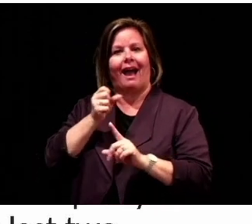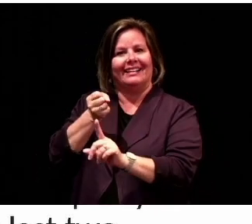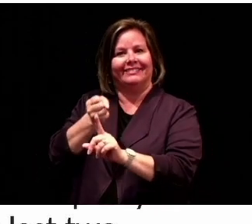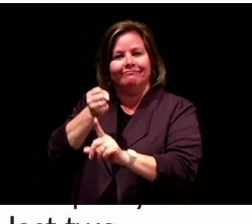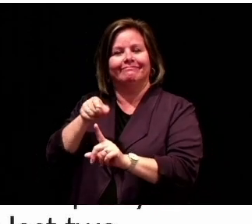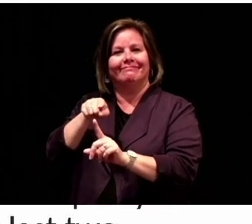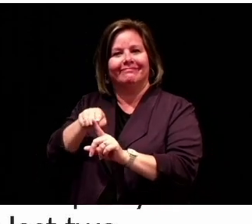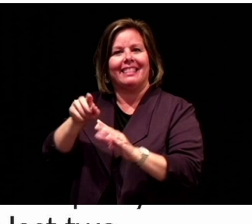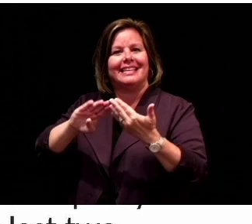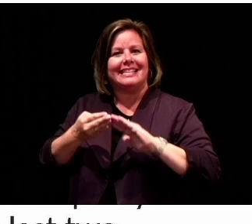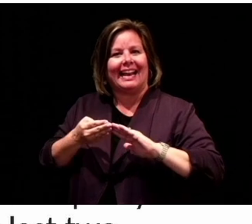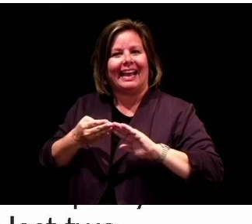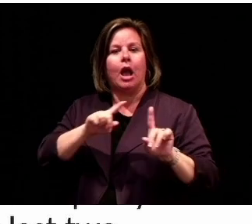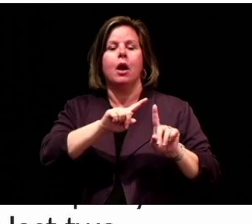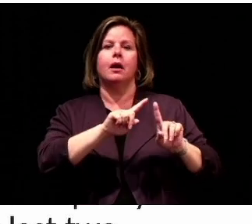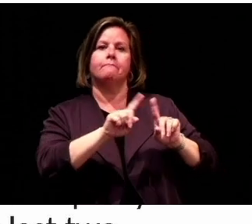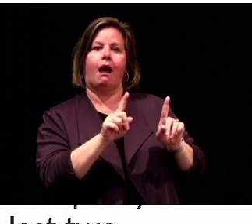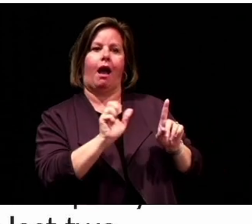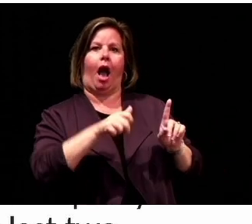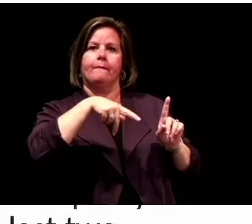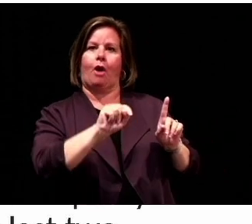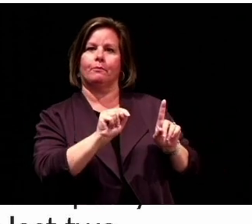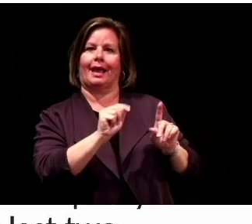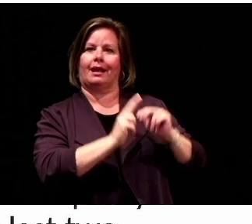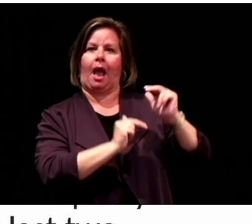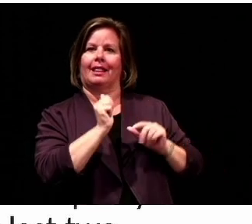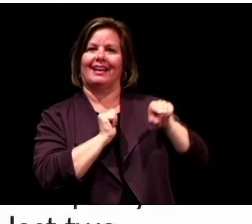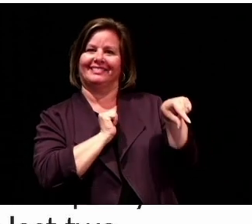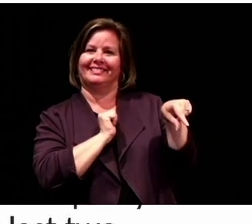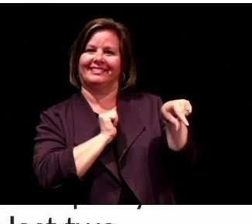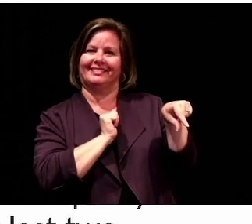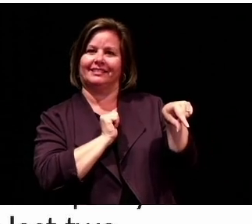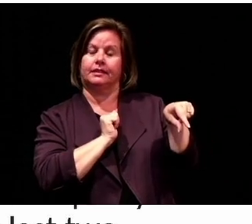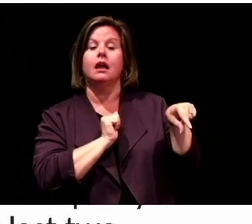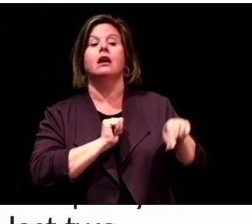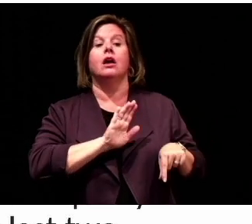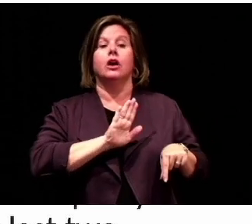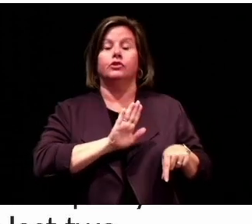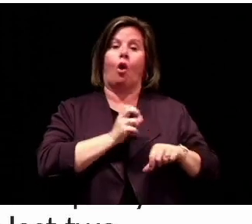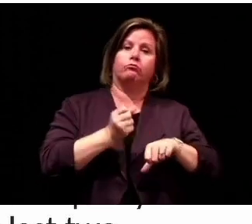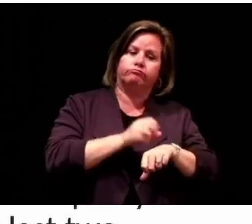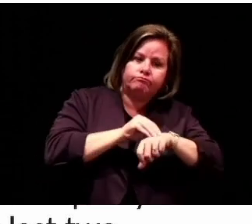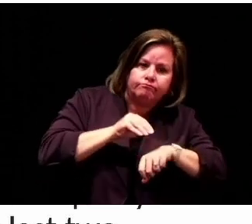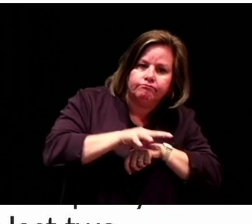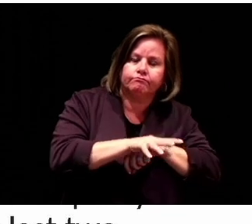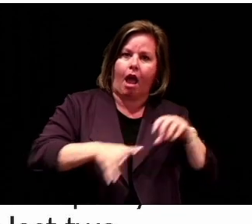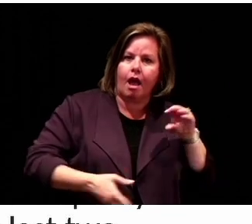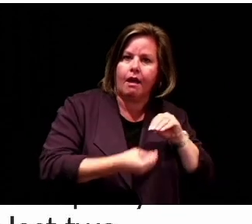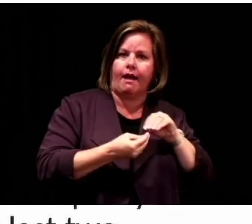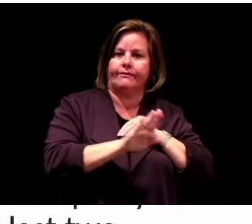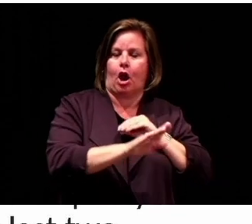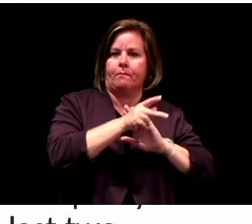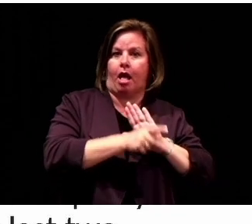it enormously. It said, after providing extensive history of the municipality's efforts to integrate the city beginning in the